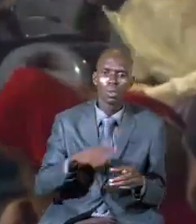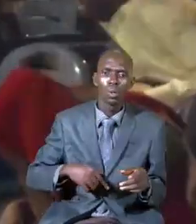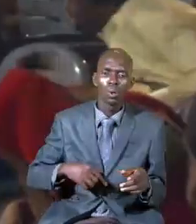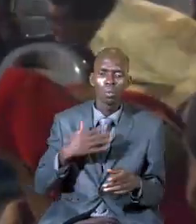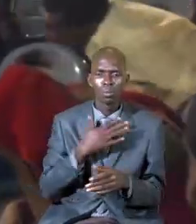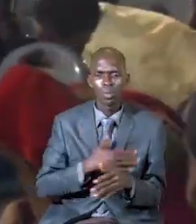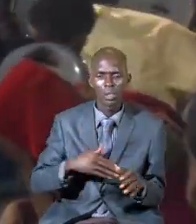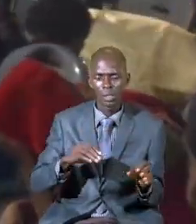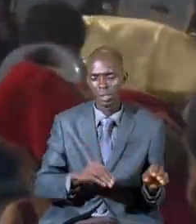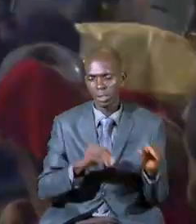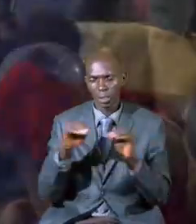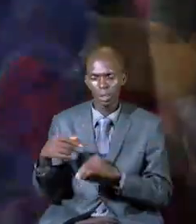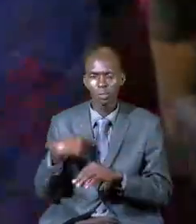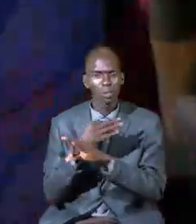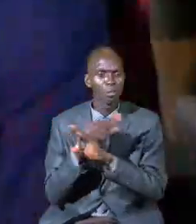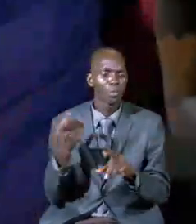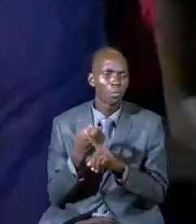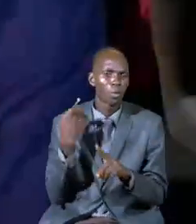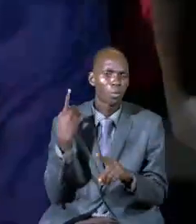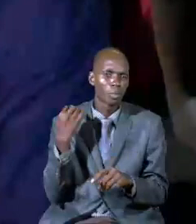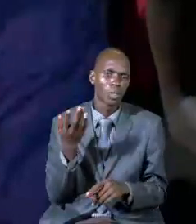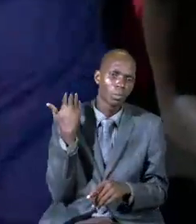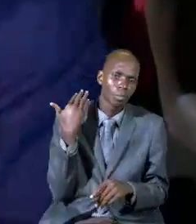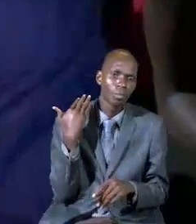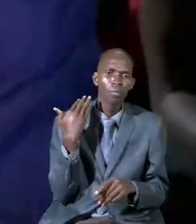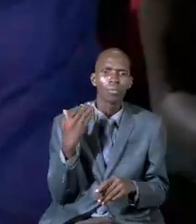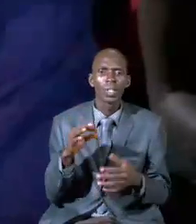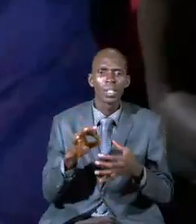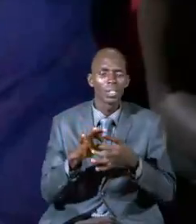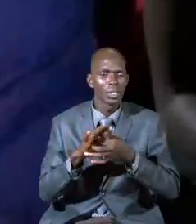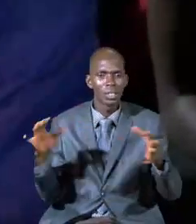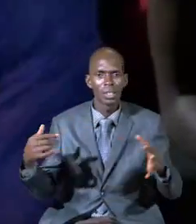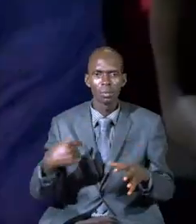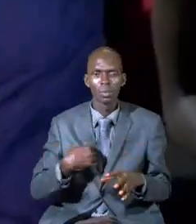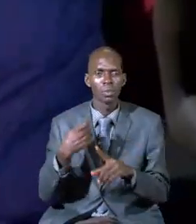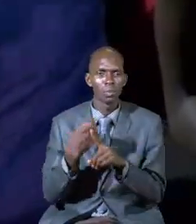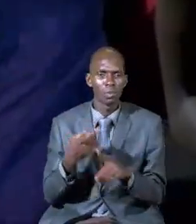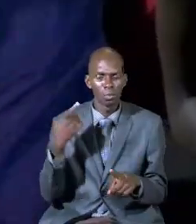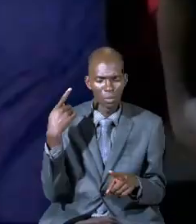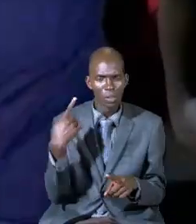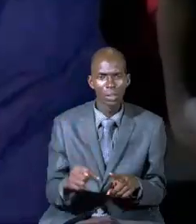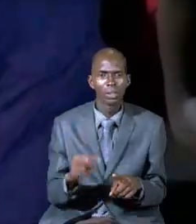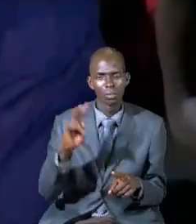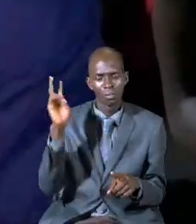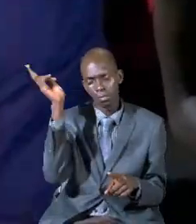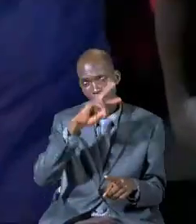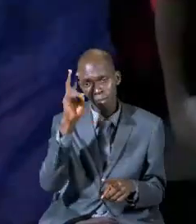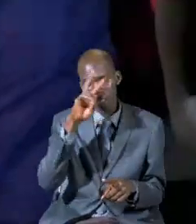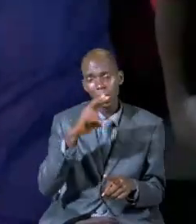the past. Lord, release me from mediocrity and